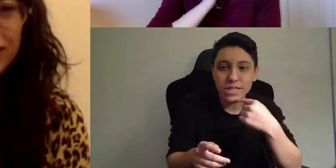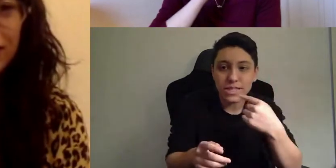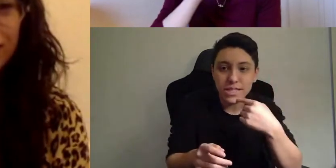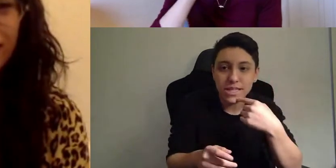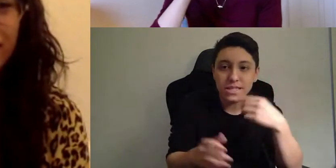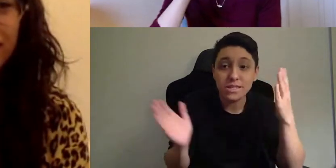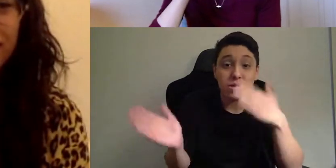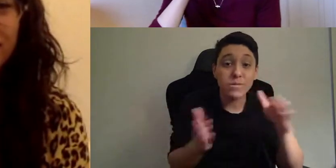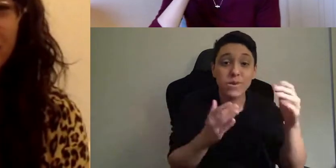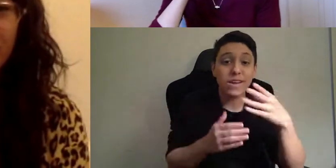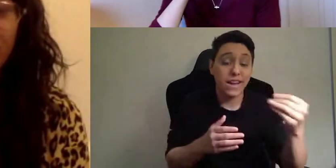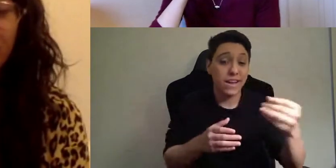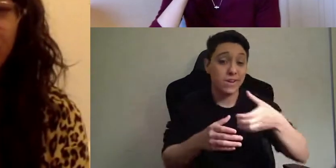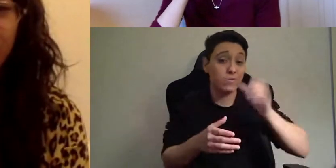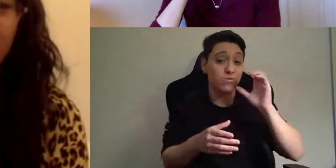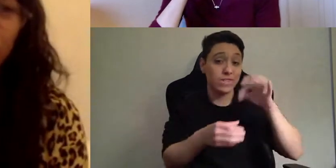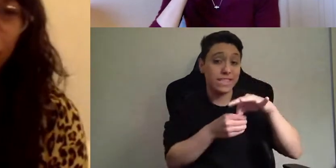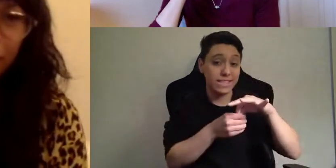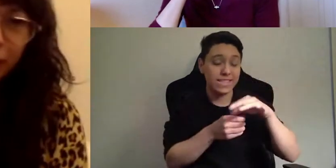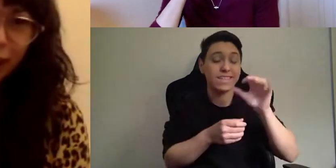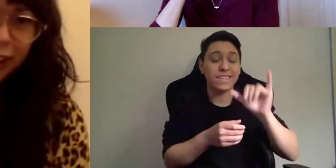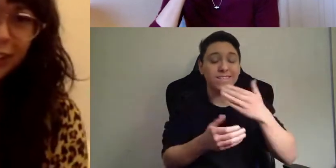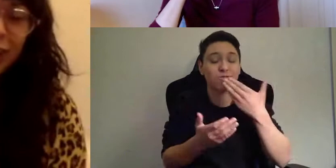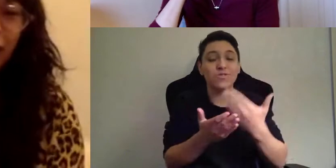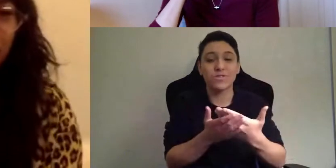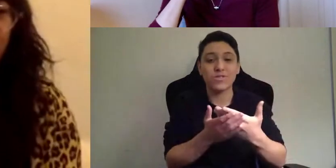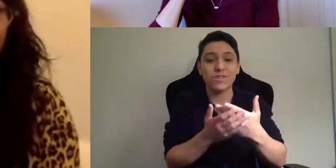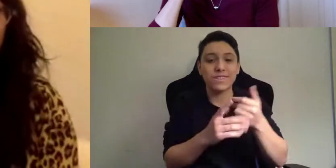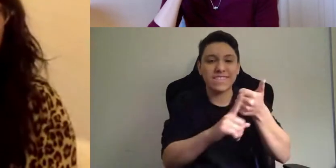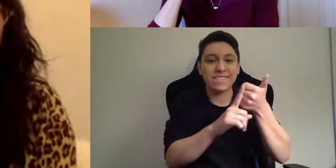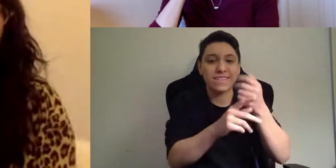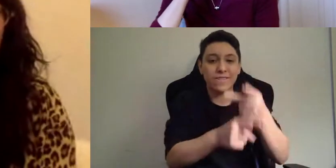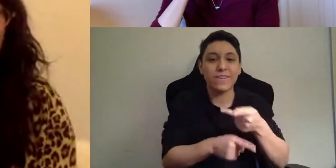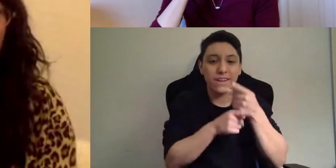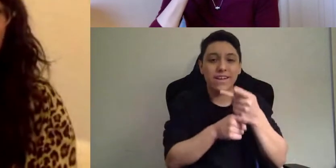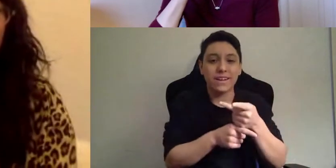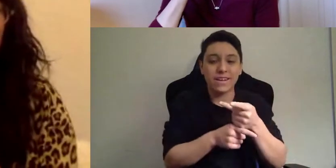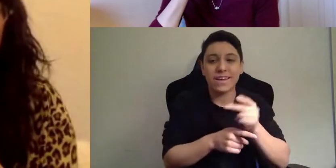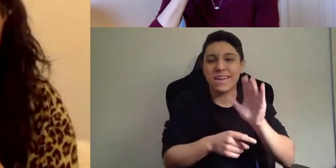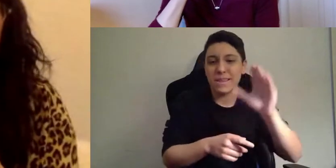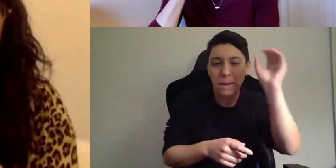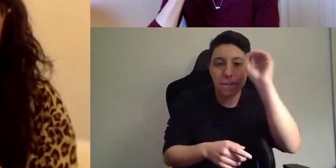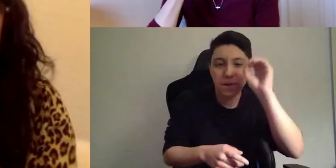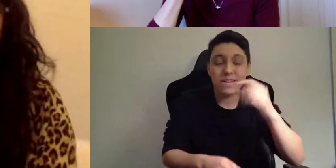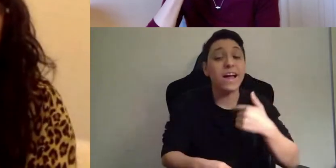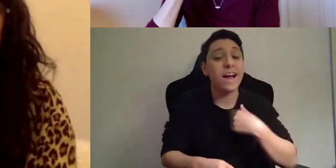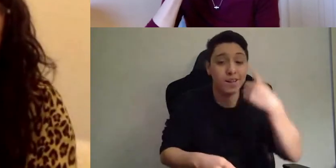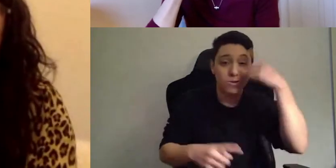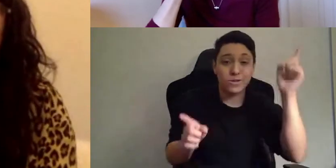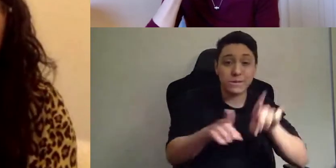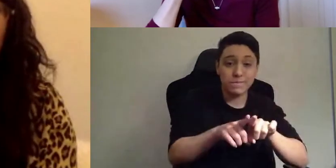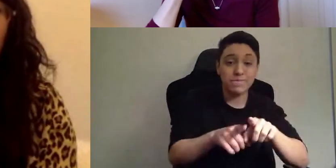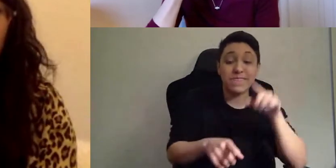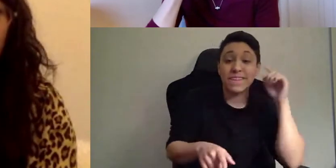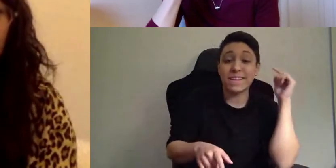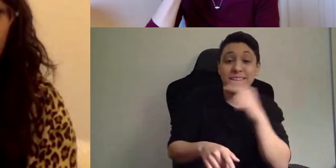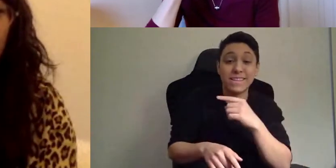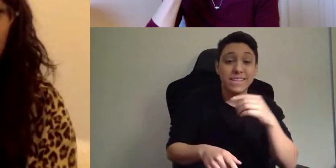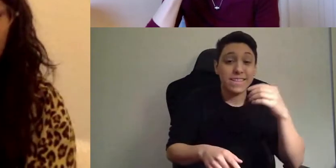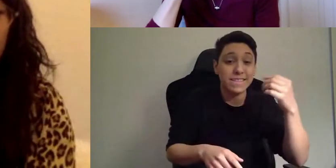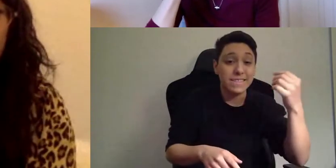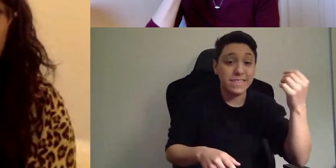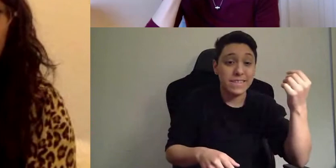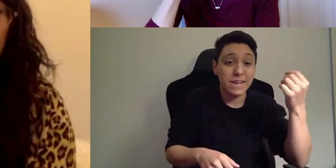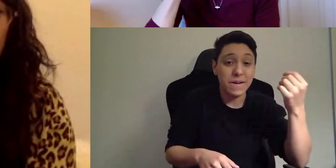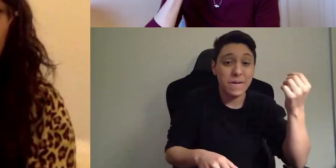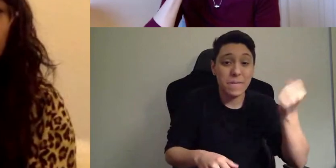is great self-care in their humble opinion. I agree. Yes. And this mug is so good that I have two of them.